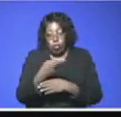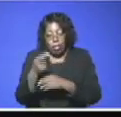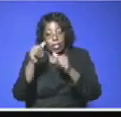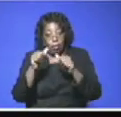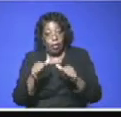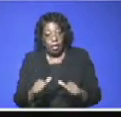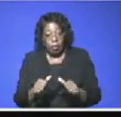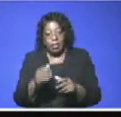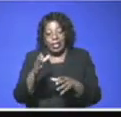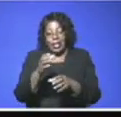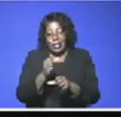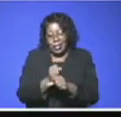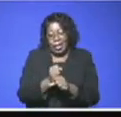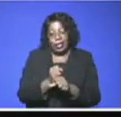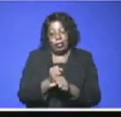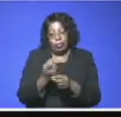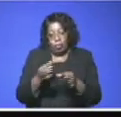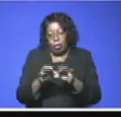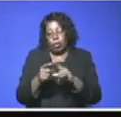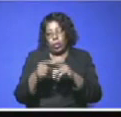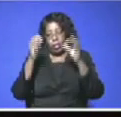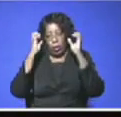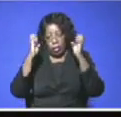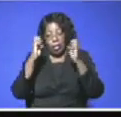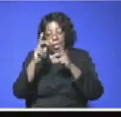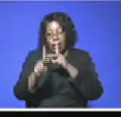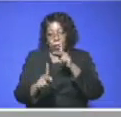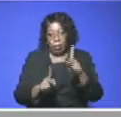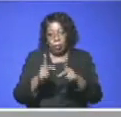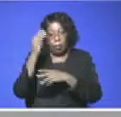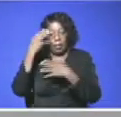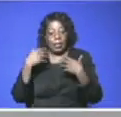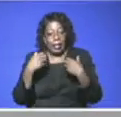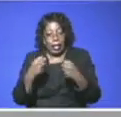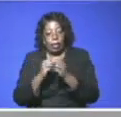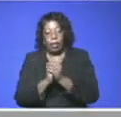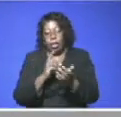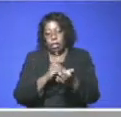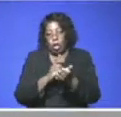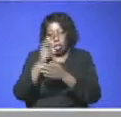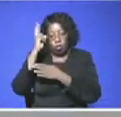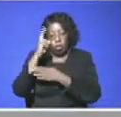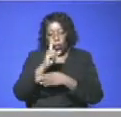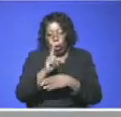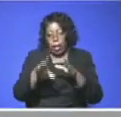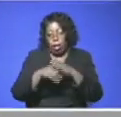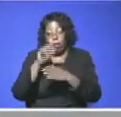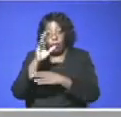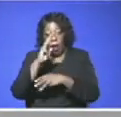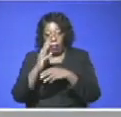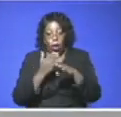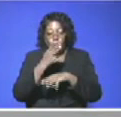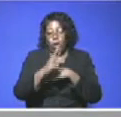and really take an initiative to just really educate people on mental health. Dr. Richardson acknowledged that 1 in 5 people worldwide